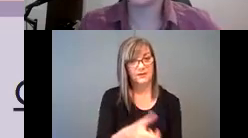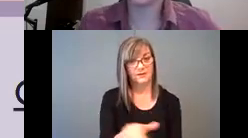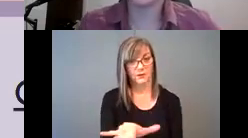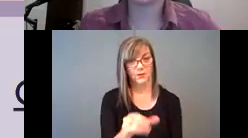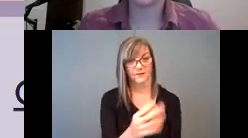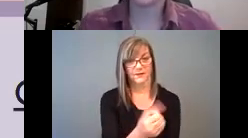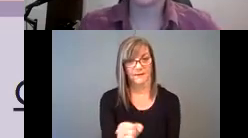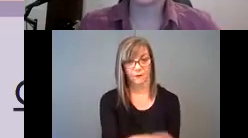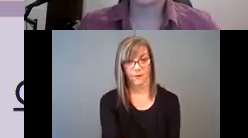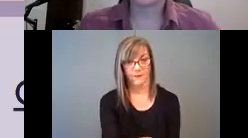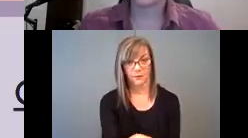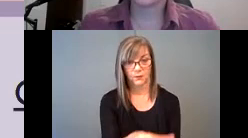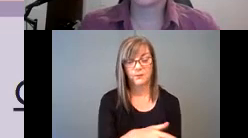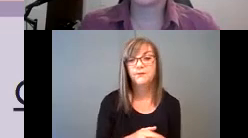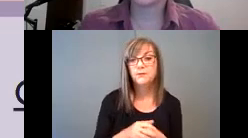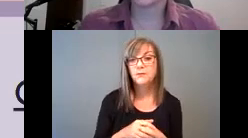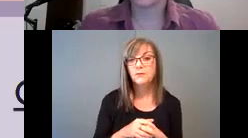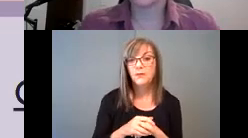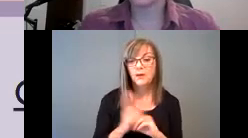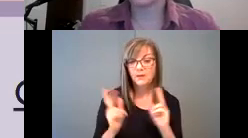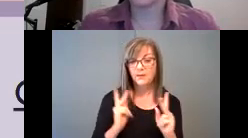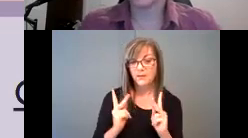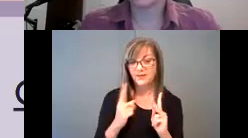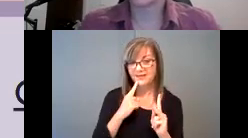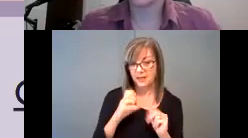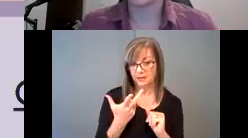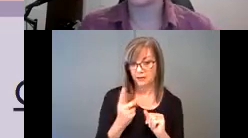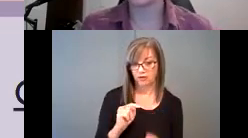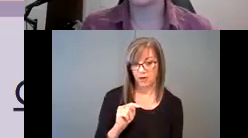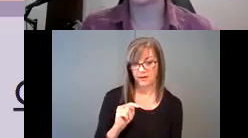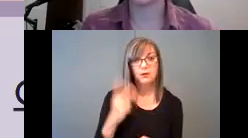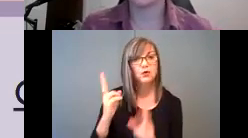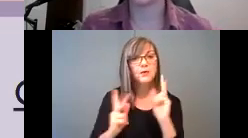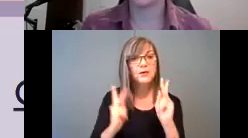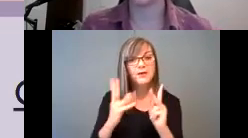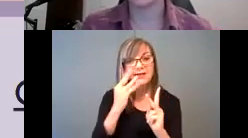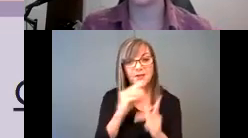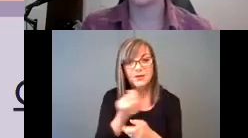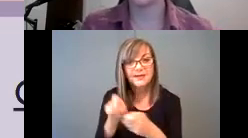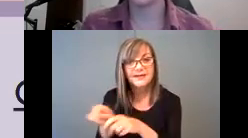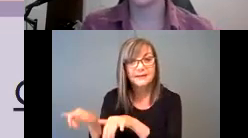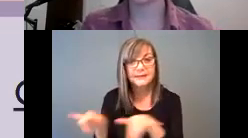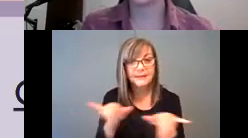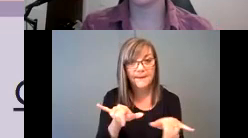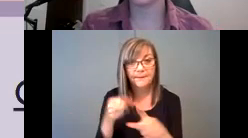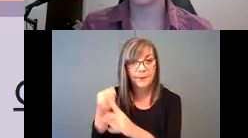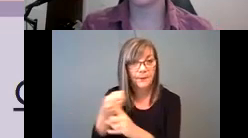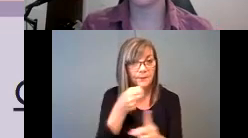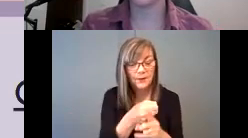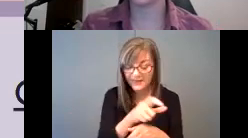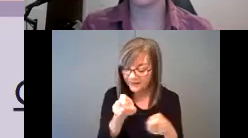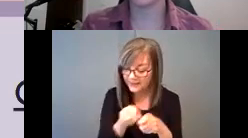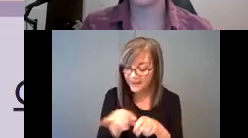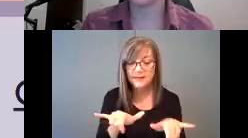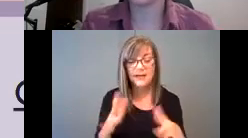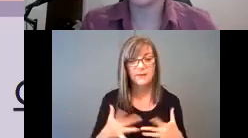chat saying that two people can experience the same event and one of them could be traumatized and the other could be okay. It really depends on